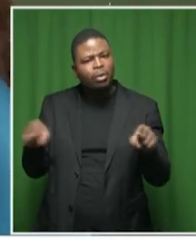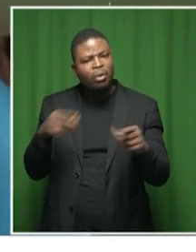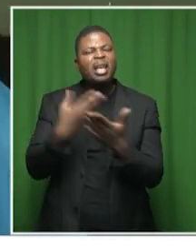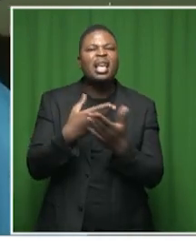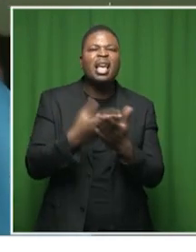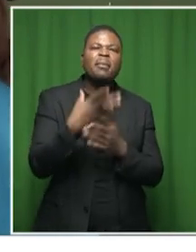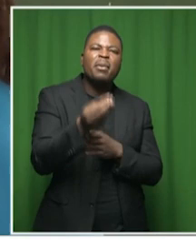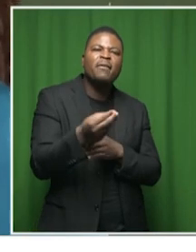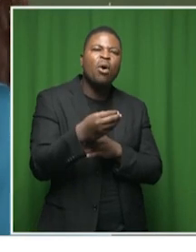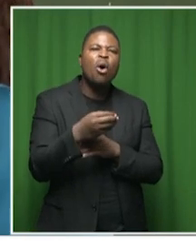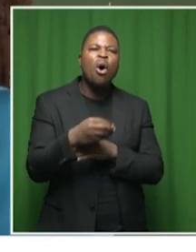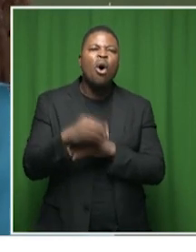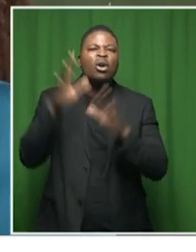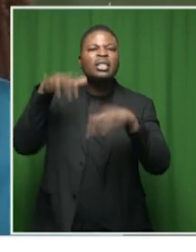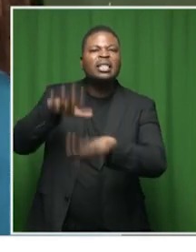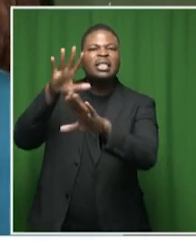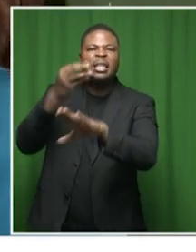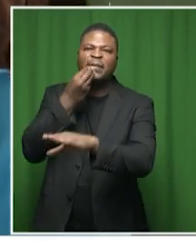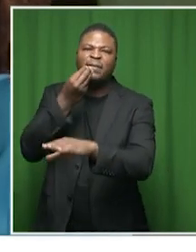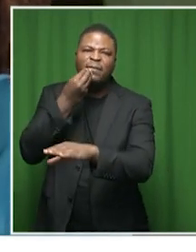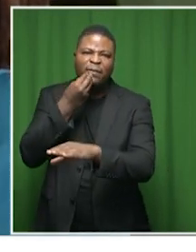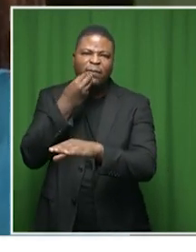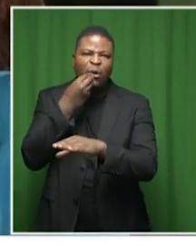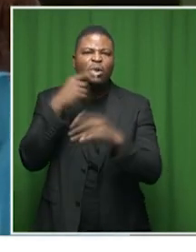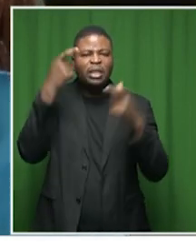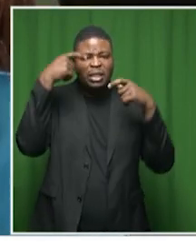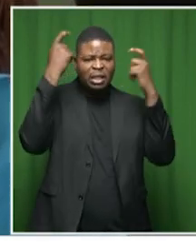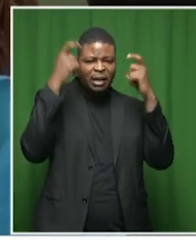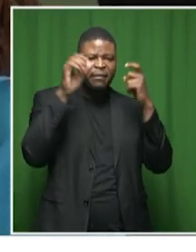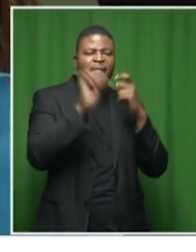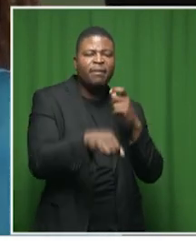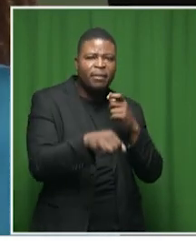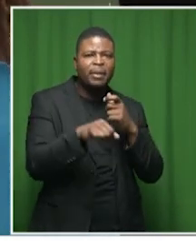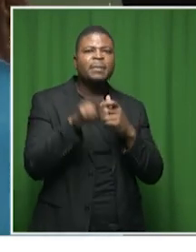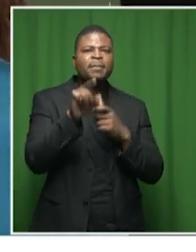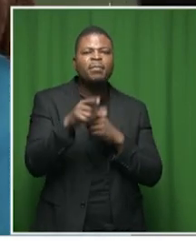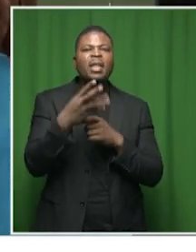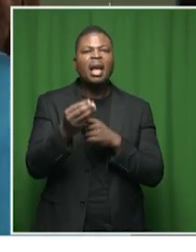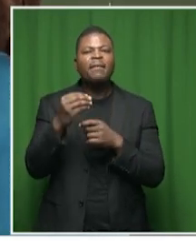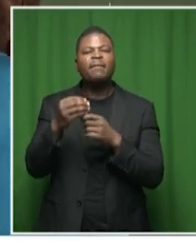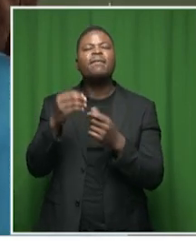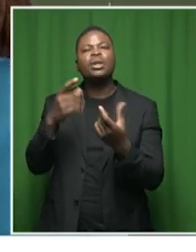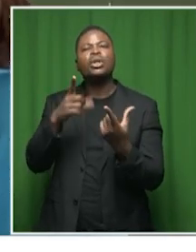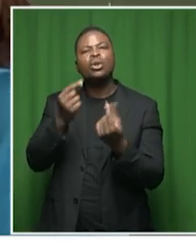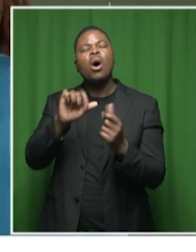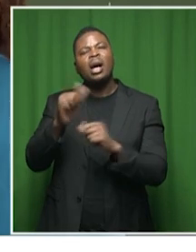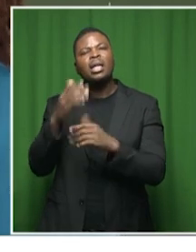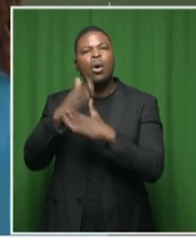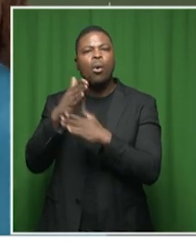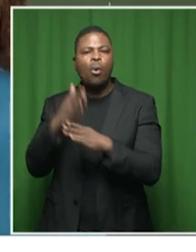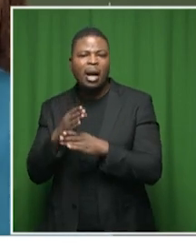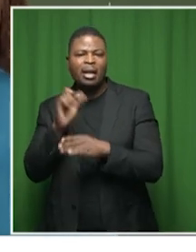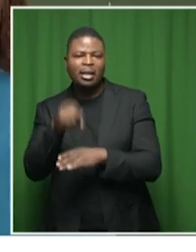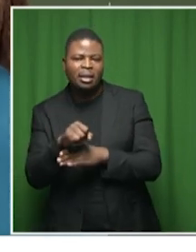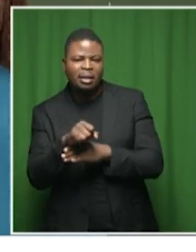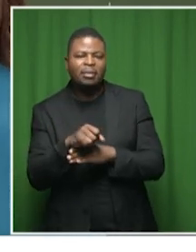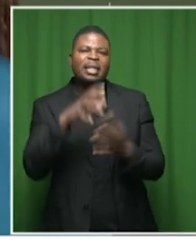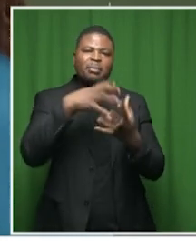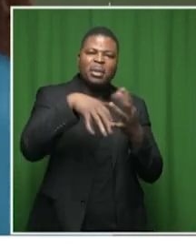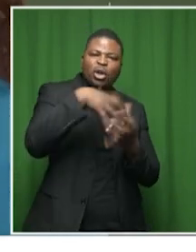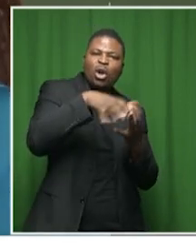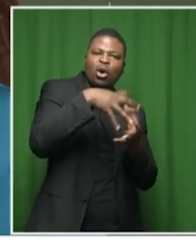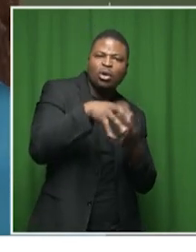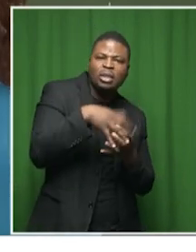chef. There are types of chefs that they will be demonstrating, but demonstrating through doing the work itself. And the chefs, the mixology,